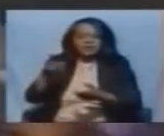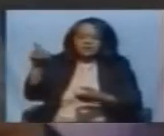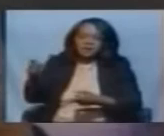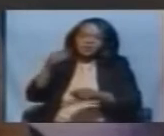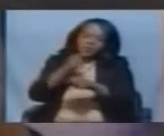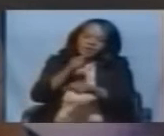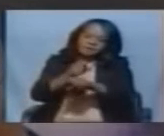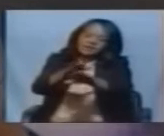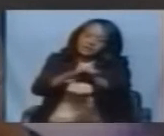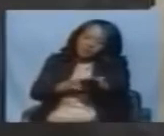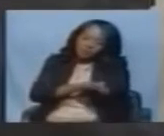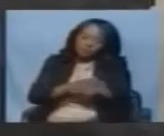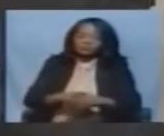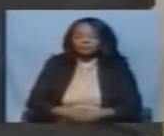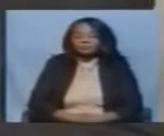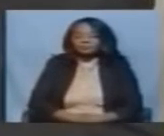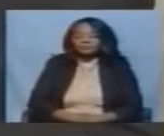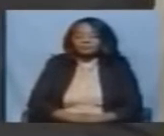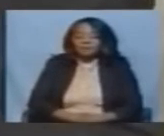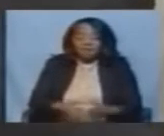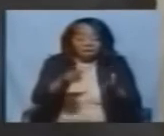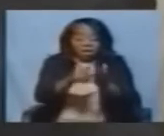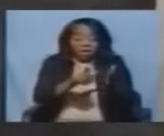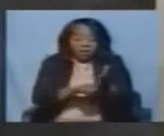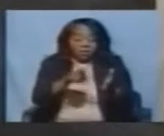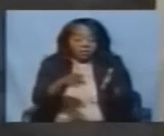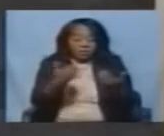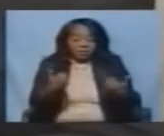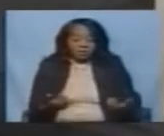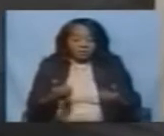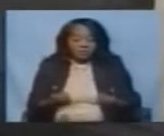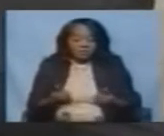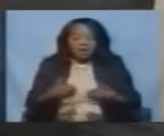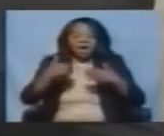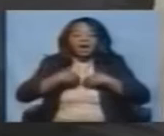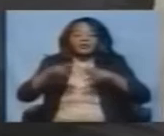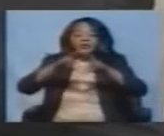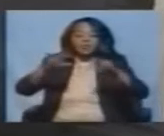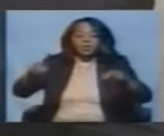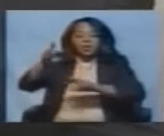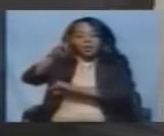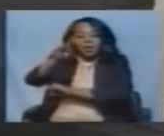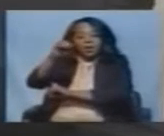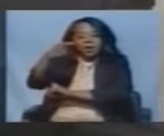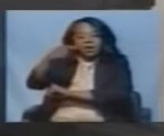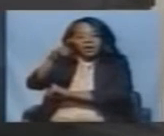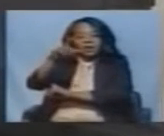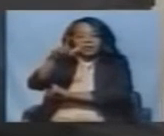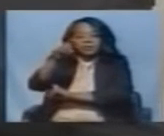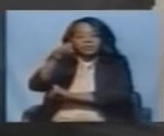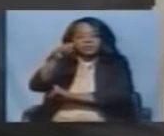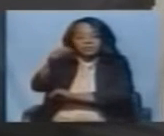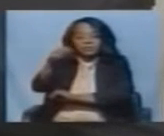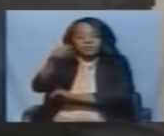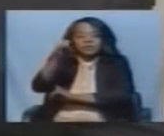let me mention this point. We had ZIPS Act, but ZIPS Act had no regulations. Okay? So last year